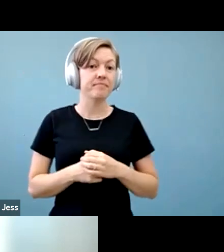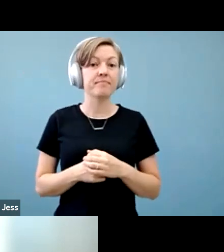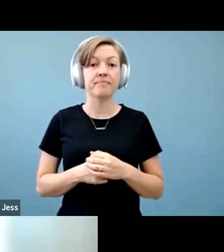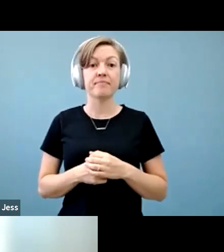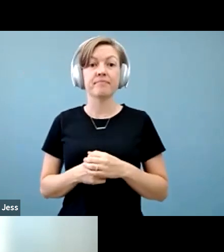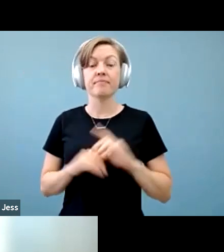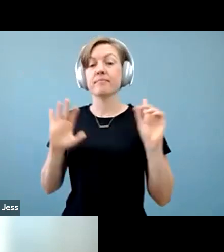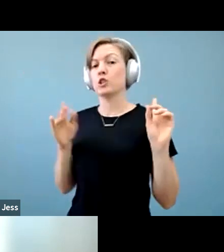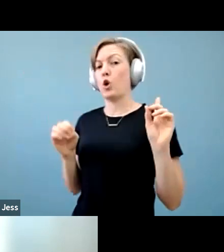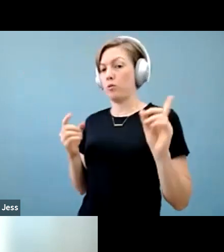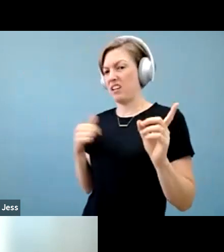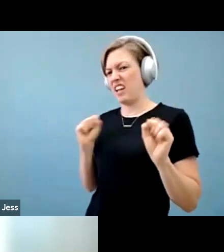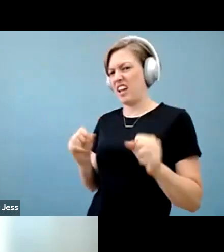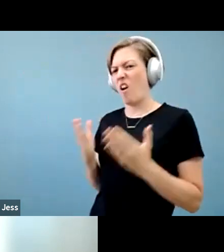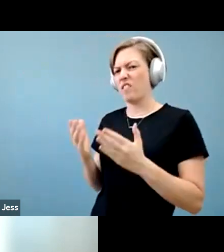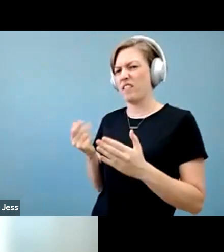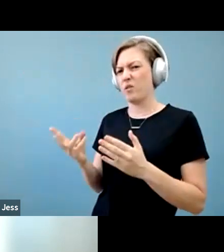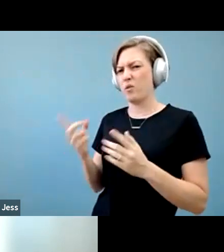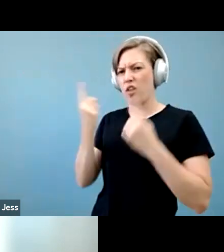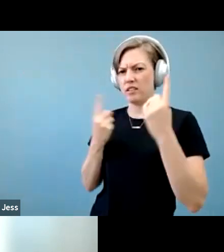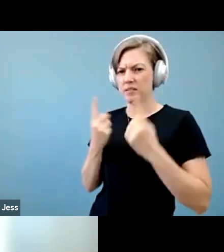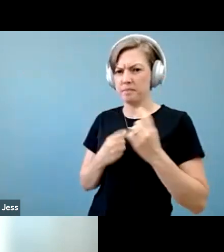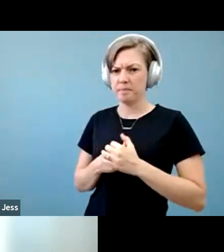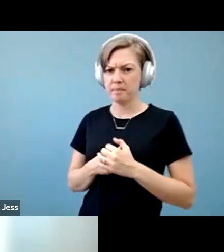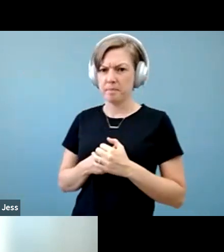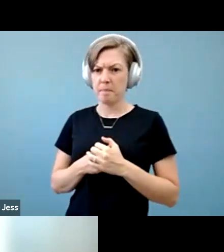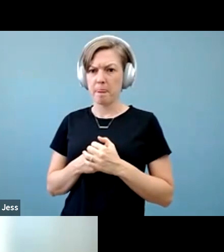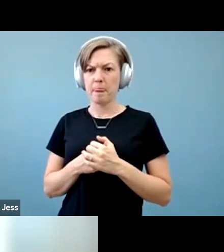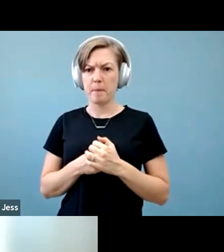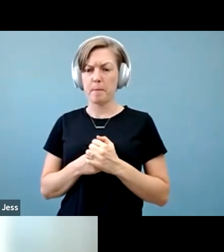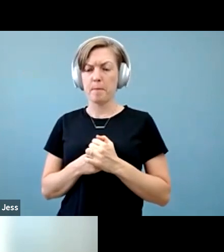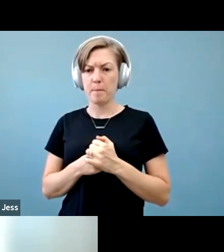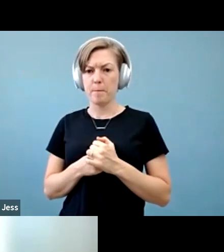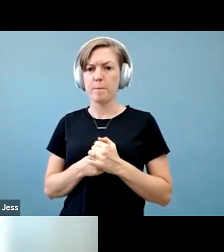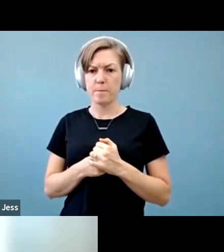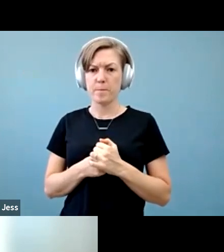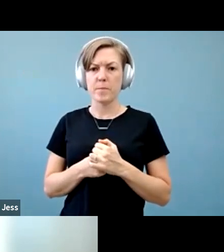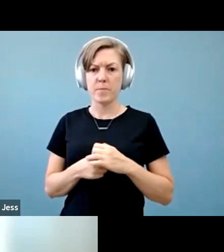Yes, I could offer some thoughts as far as what we do.